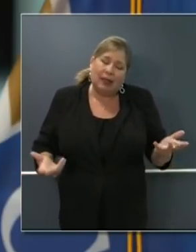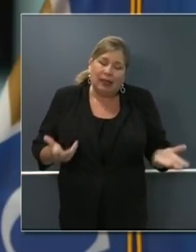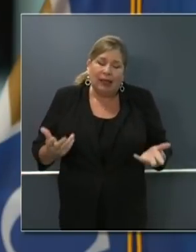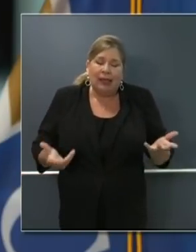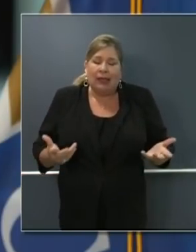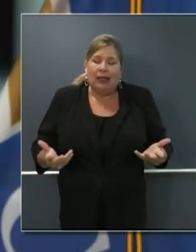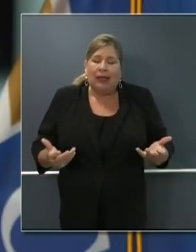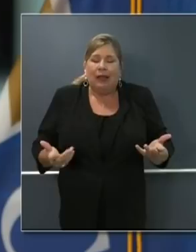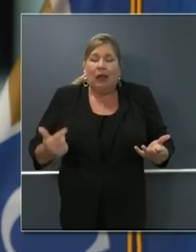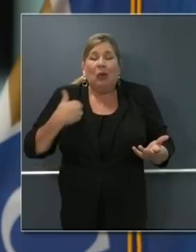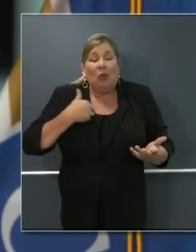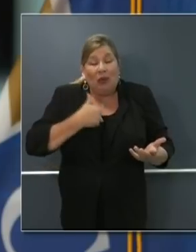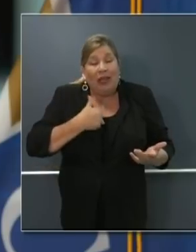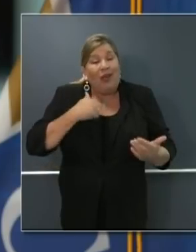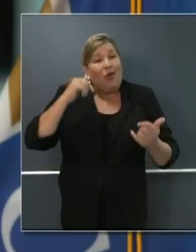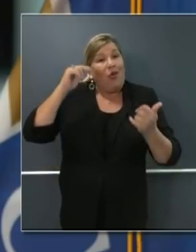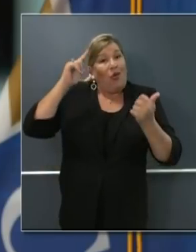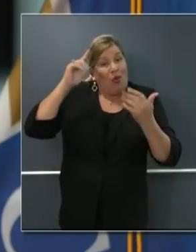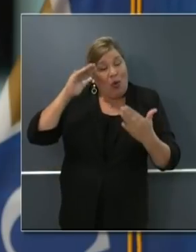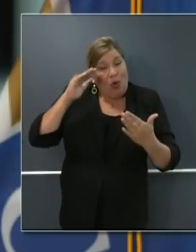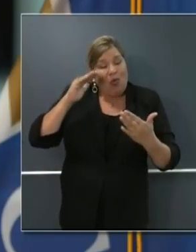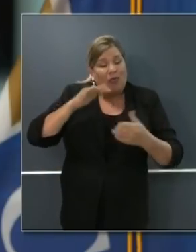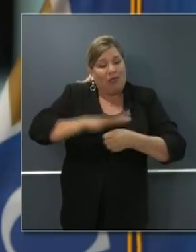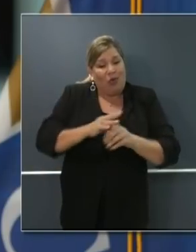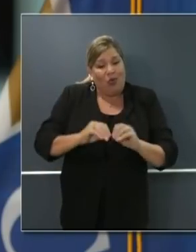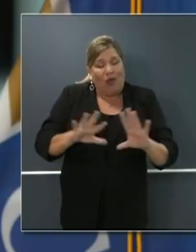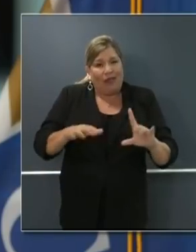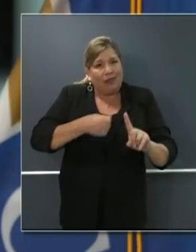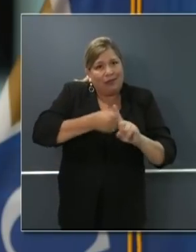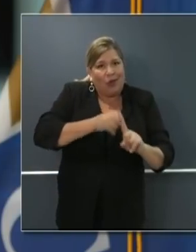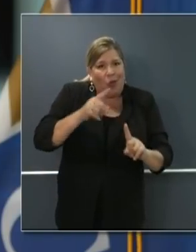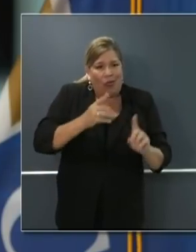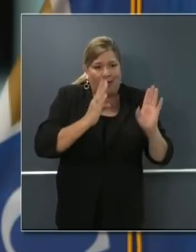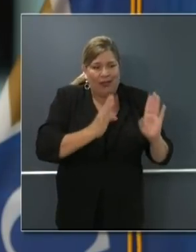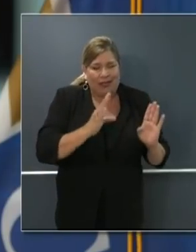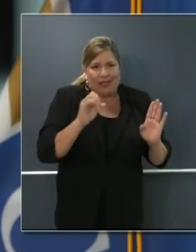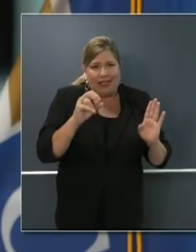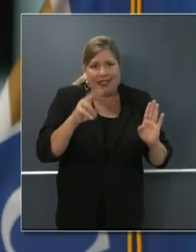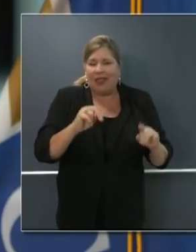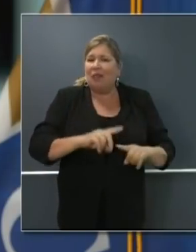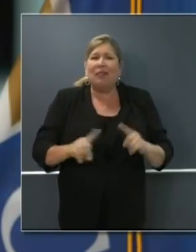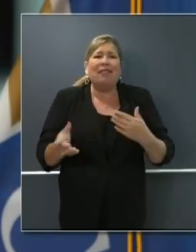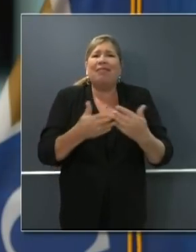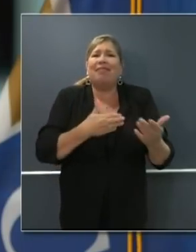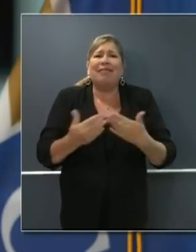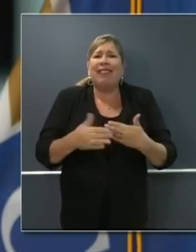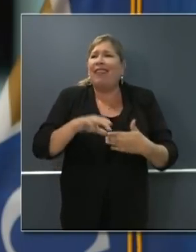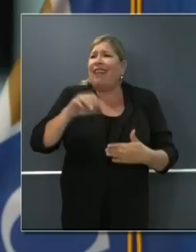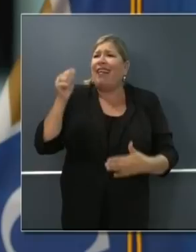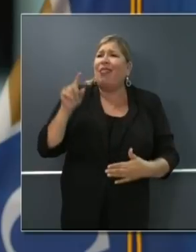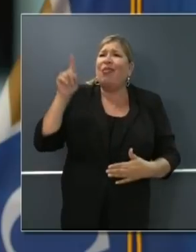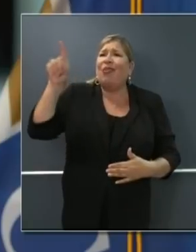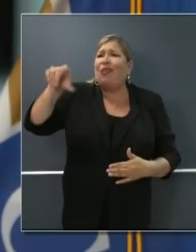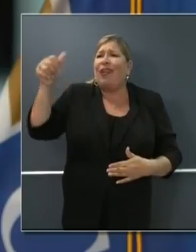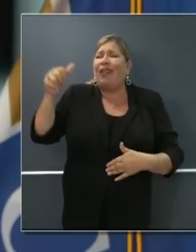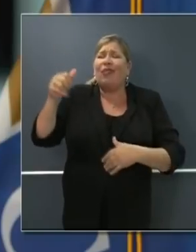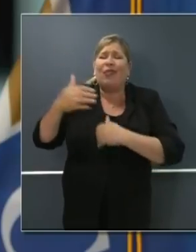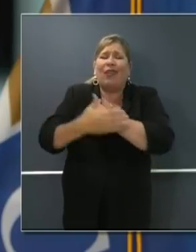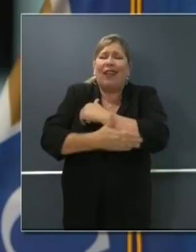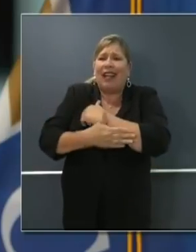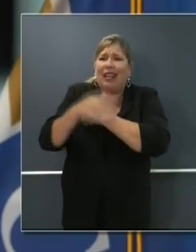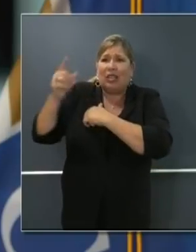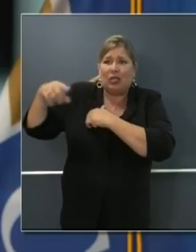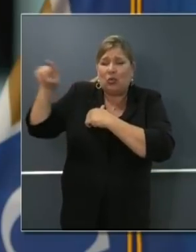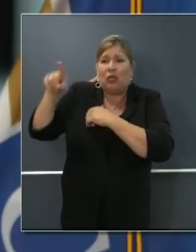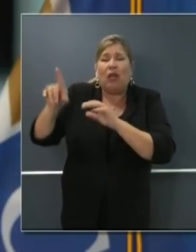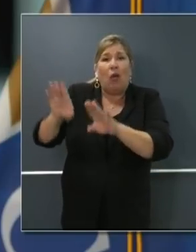seasonality to COVID-19, but the reality is, even in countries like Singapore, they had a big setback. They opened up too